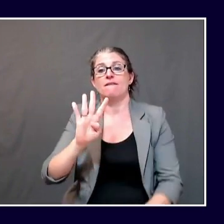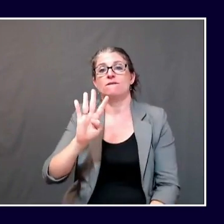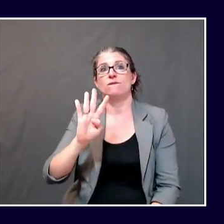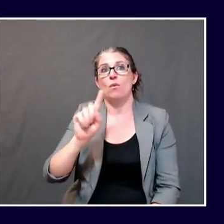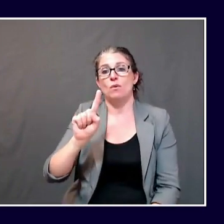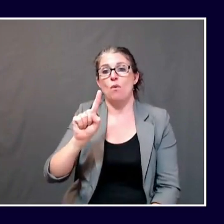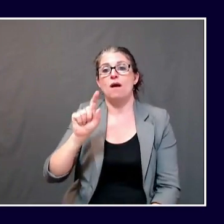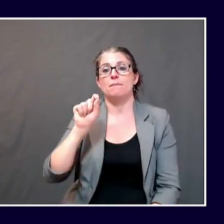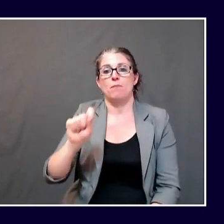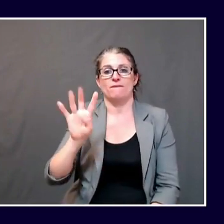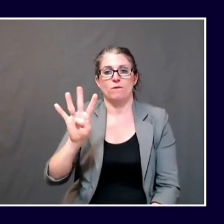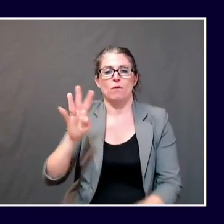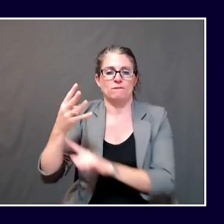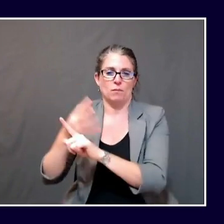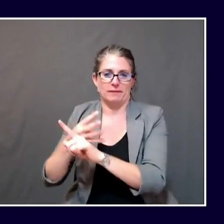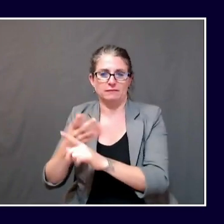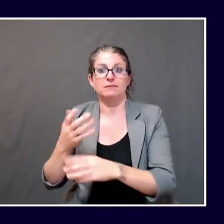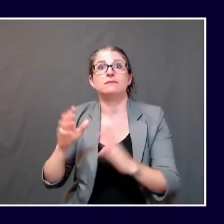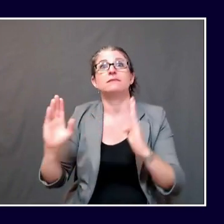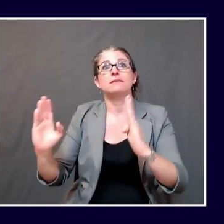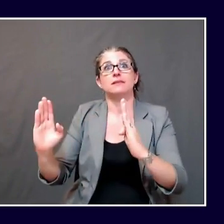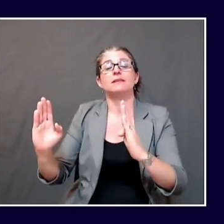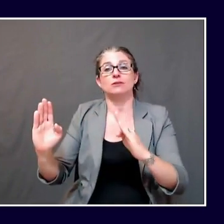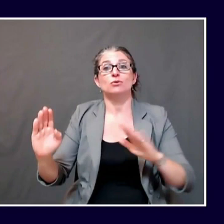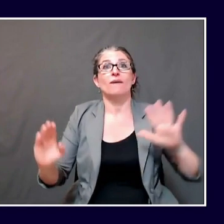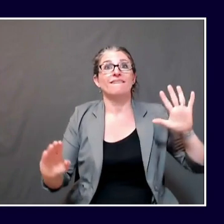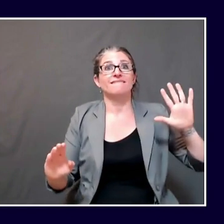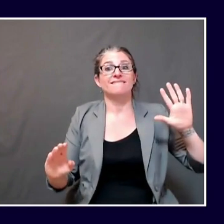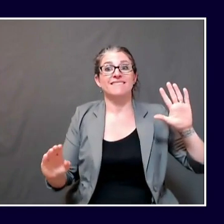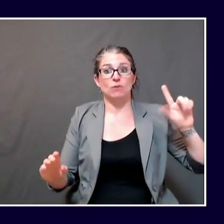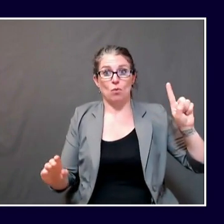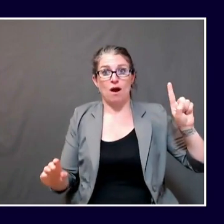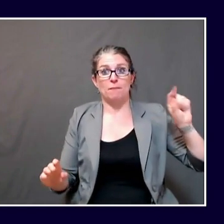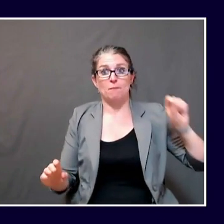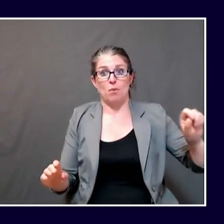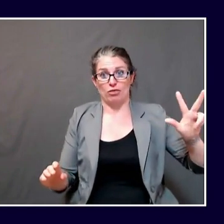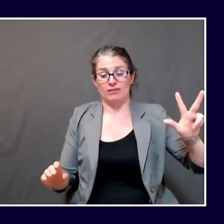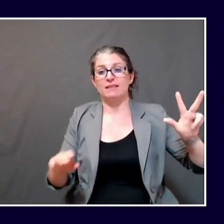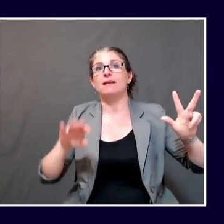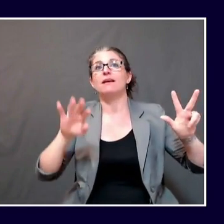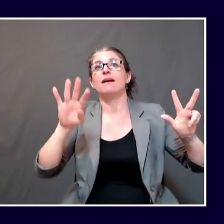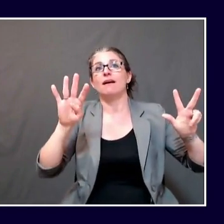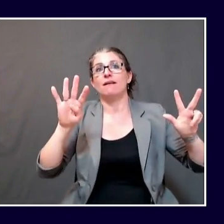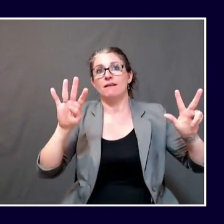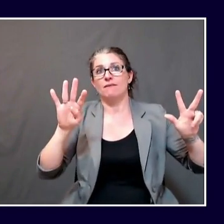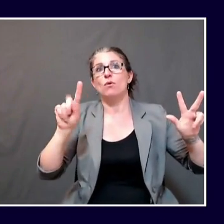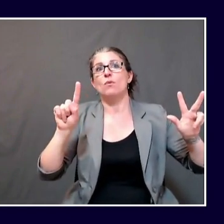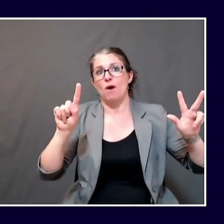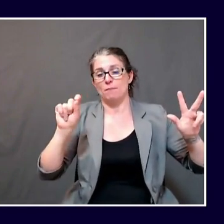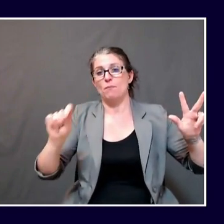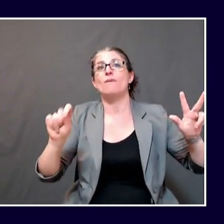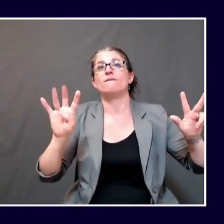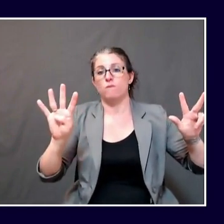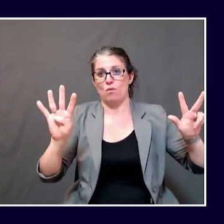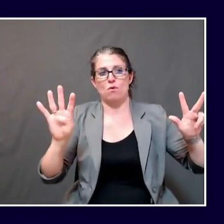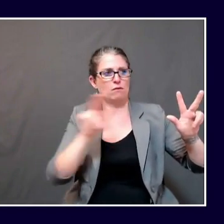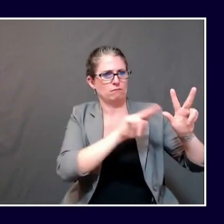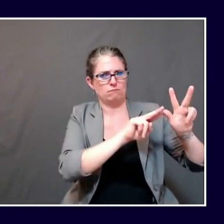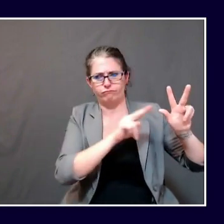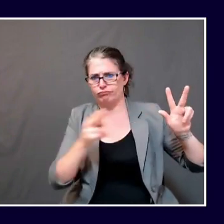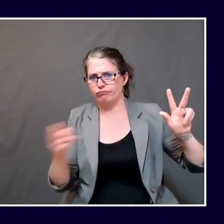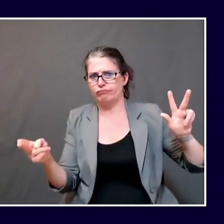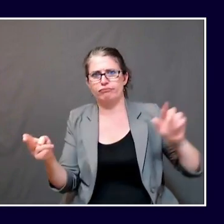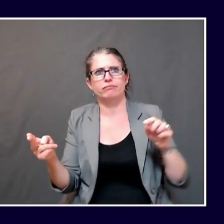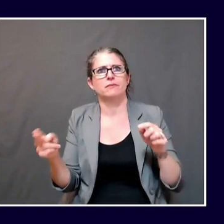it dropped from 51.3 from March, April, May to 41.4 in June,